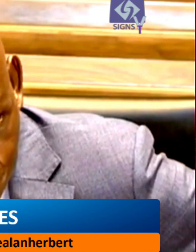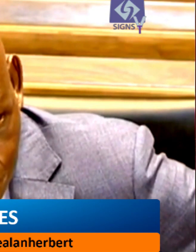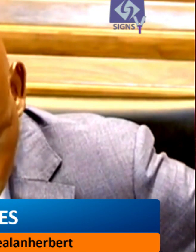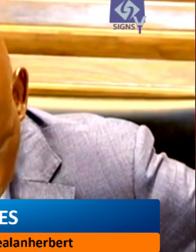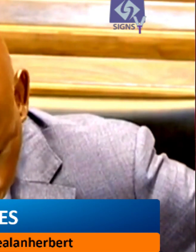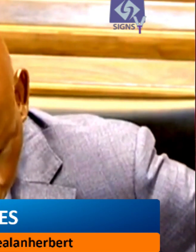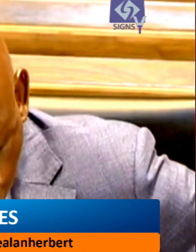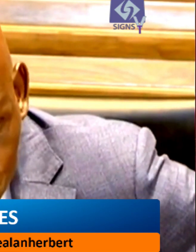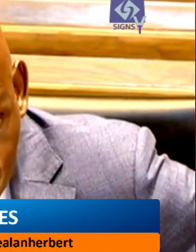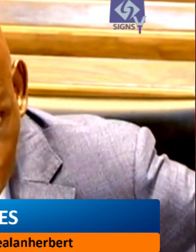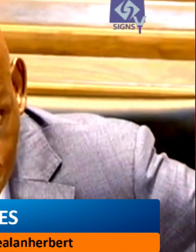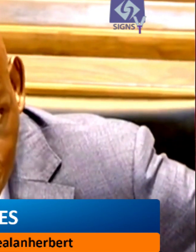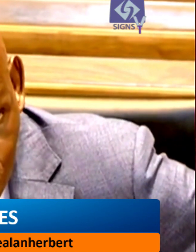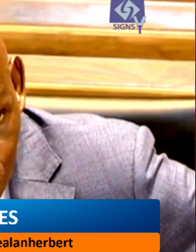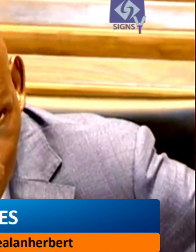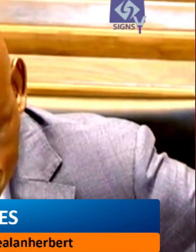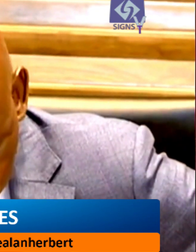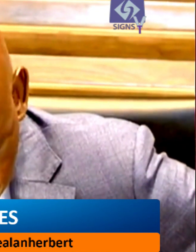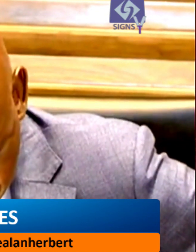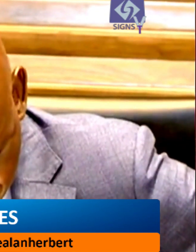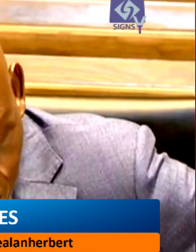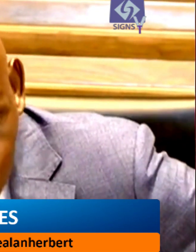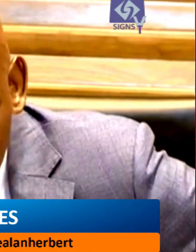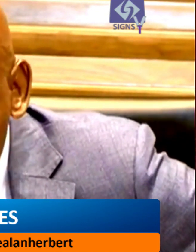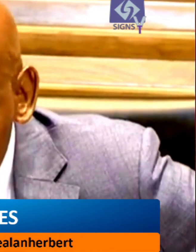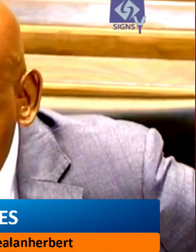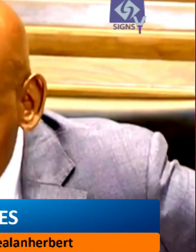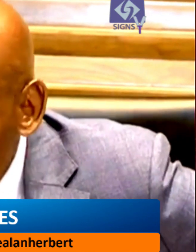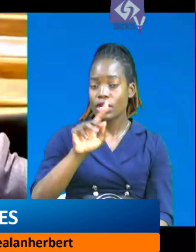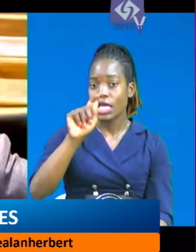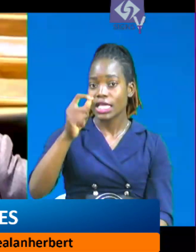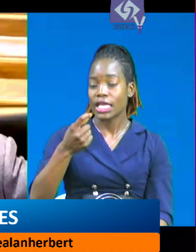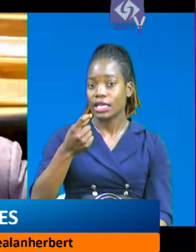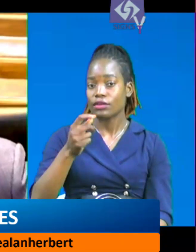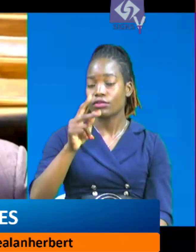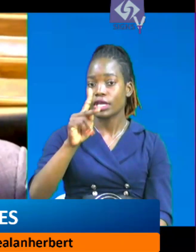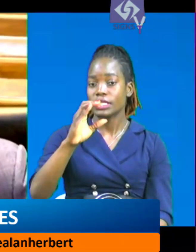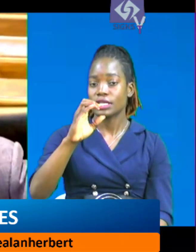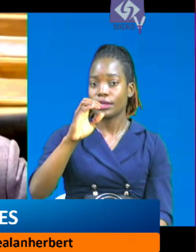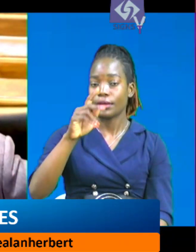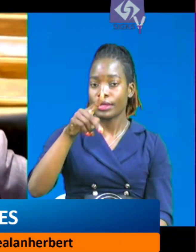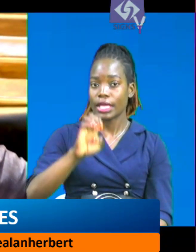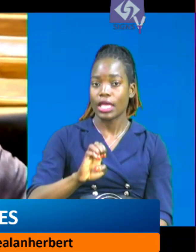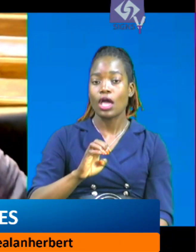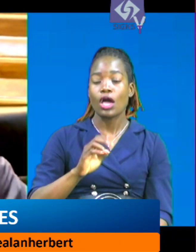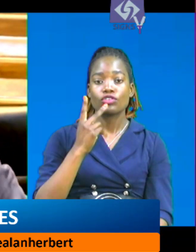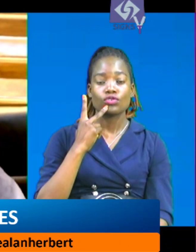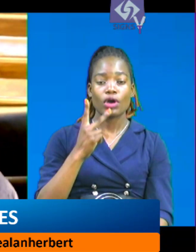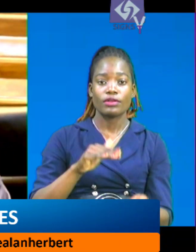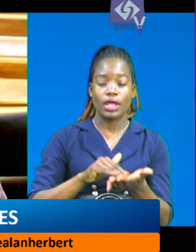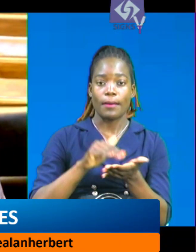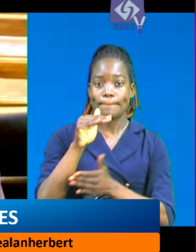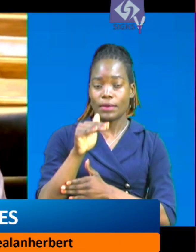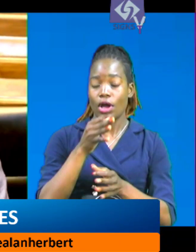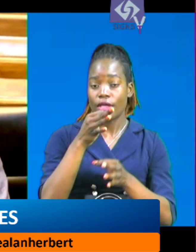We have enrolled 1.4 million children to do KCPE, 200,000 more than what it should have been if there was